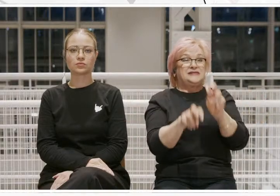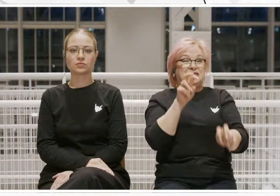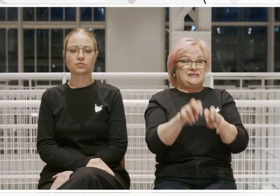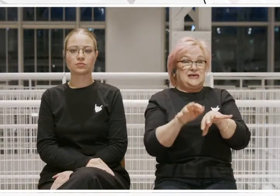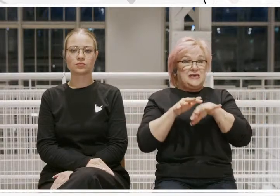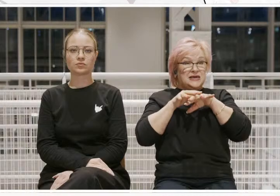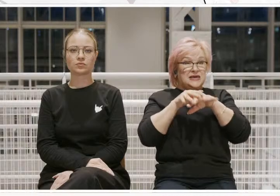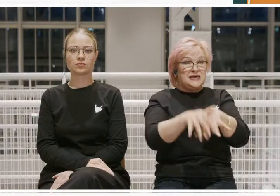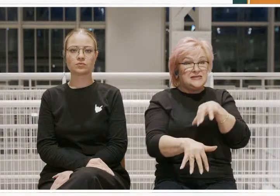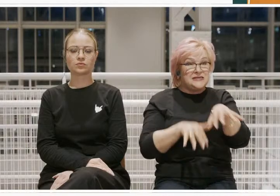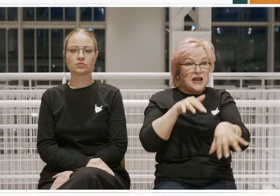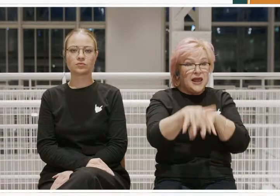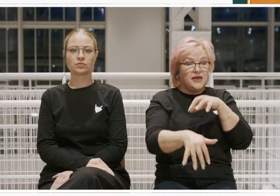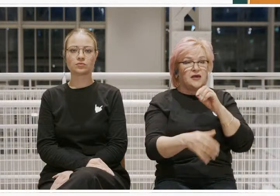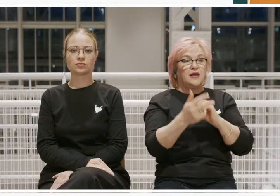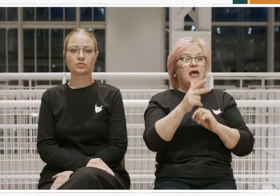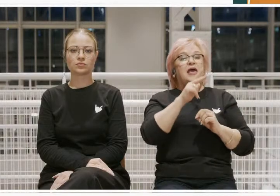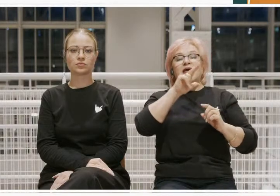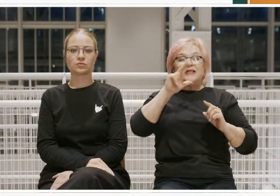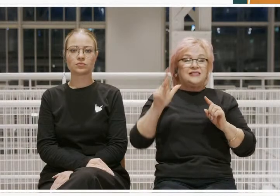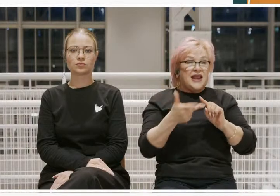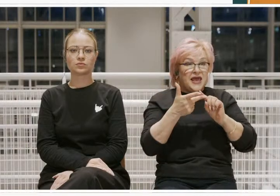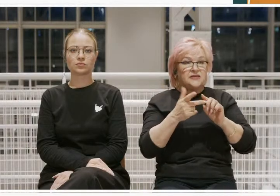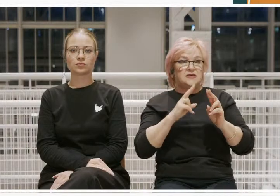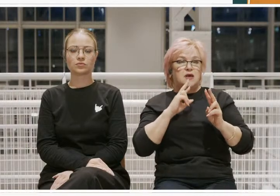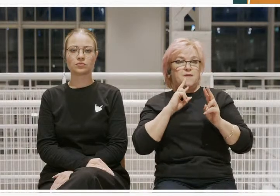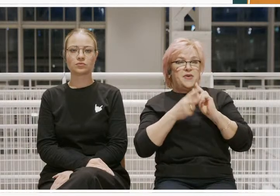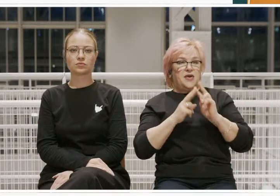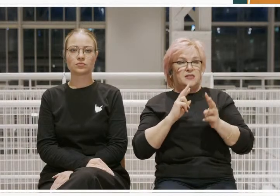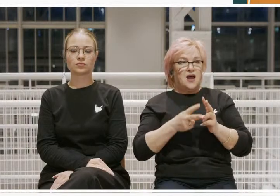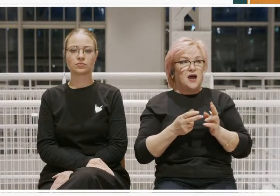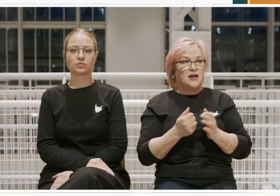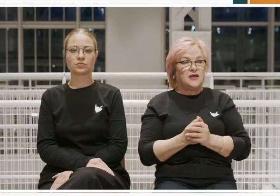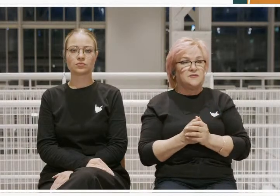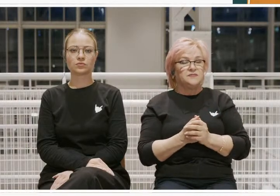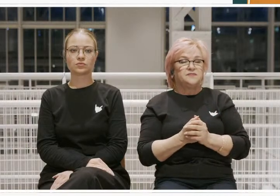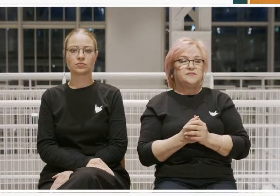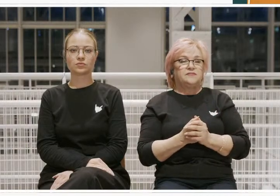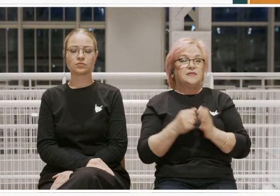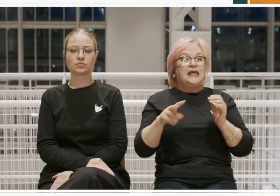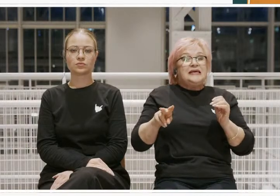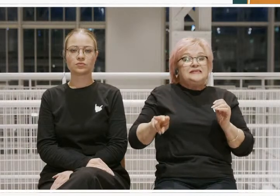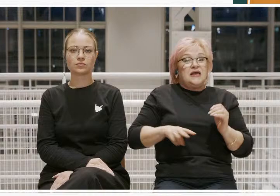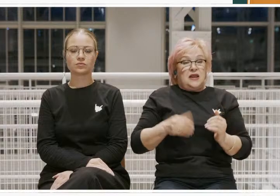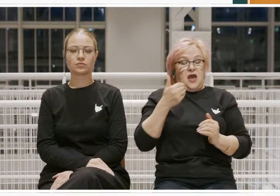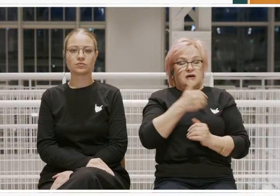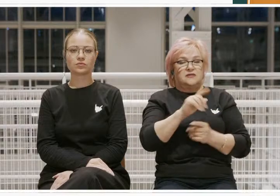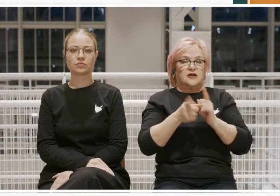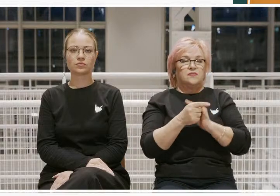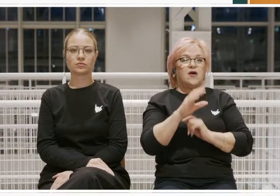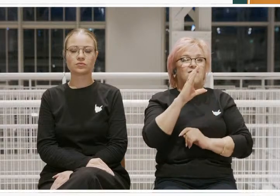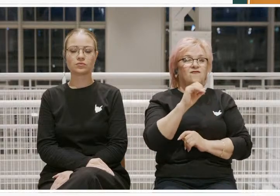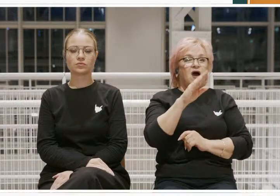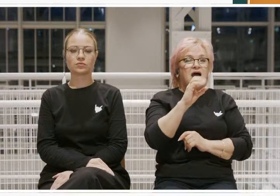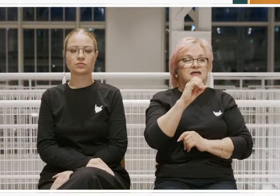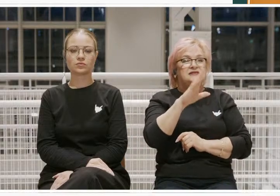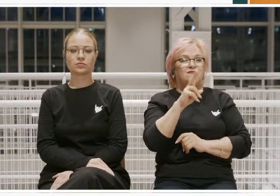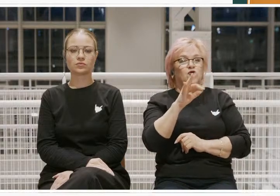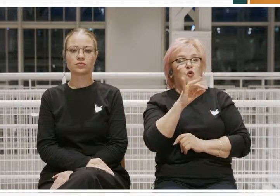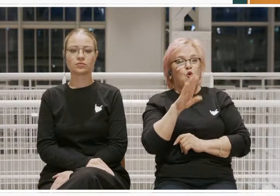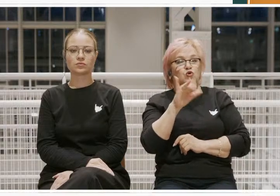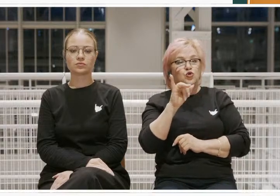And third one was directed by Vasıf Kortun, took place in 1 venue with